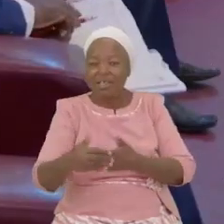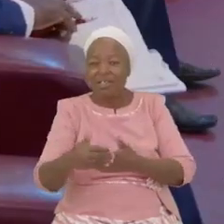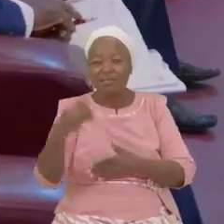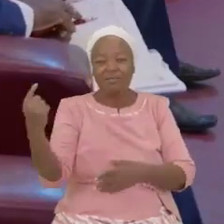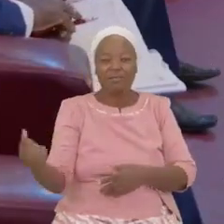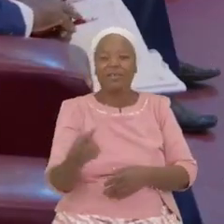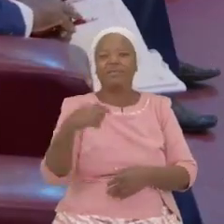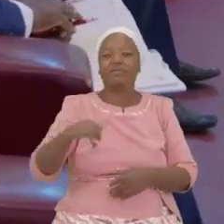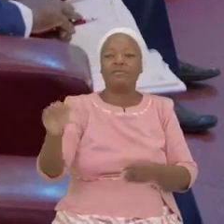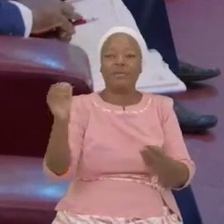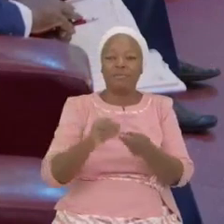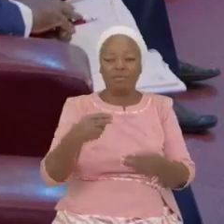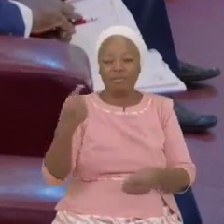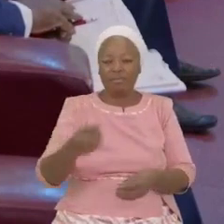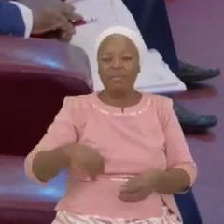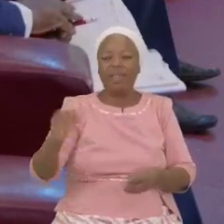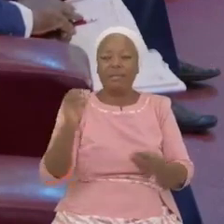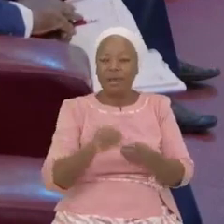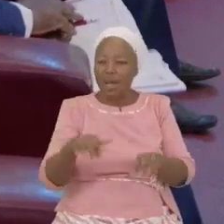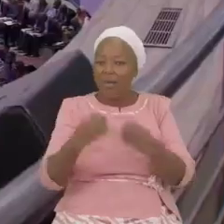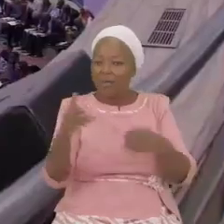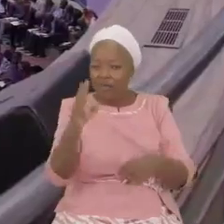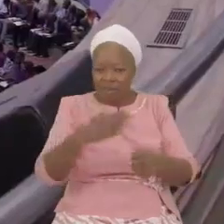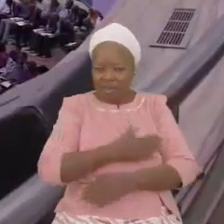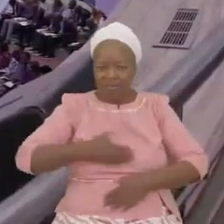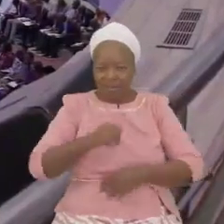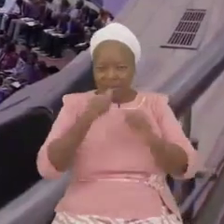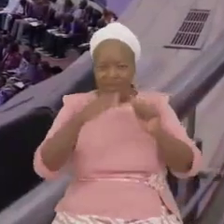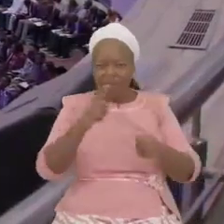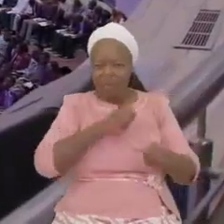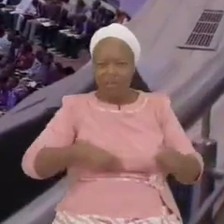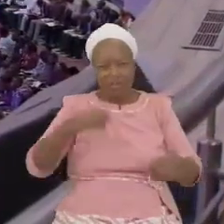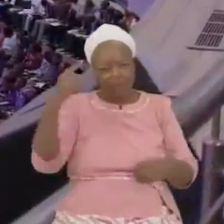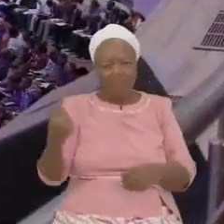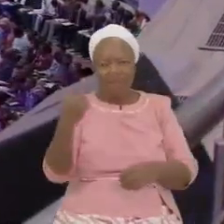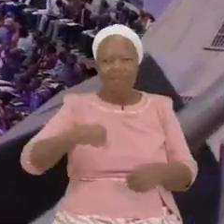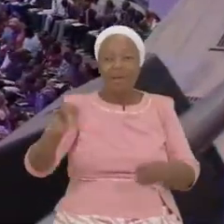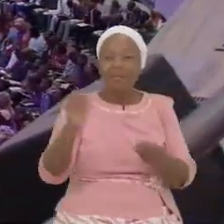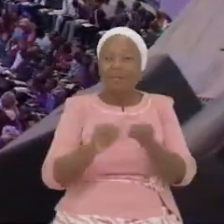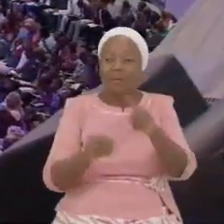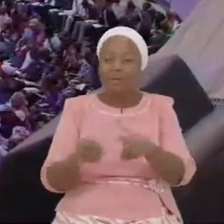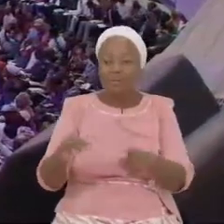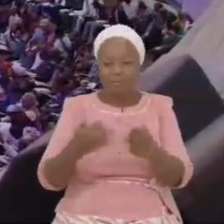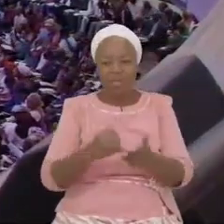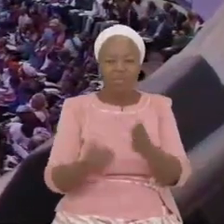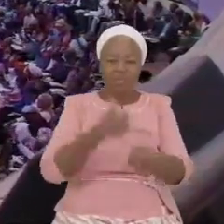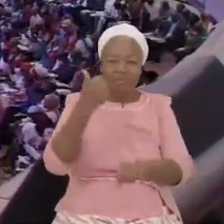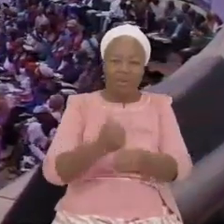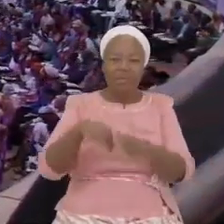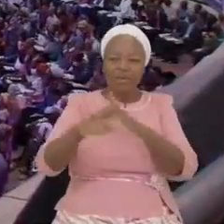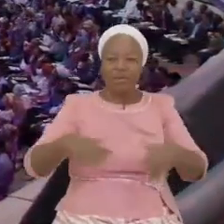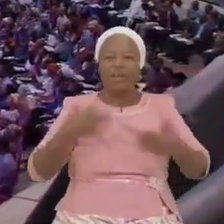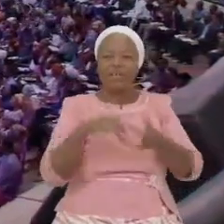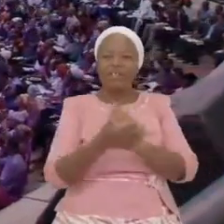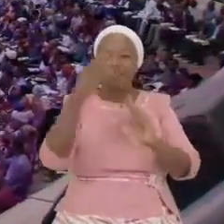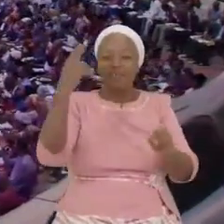Forevermore, forevermore, forevermore. How many of you are going to enjoy the blessings of God forevermore? Be it confirmed in your life in